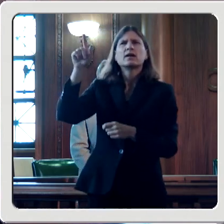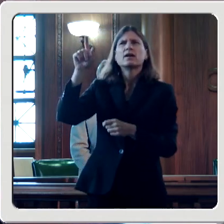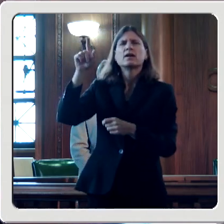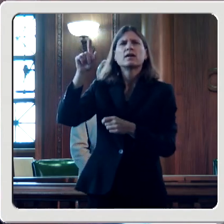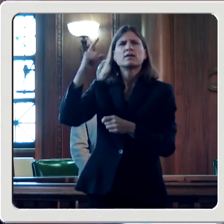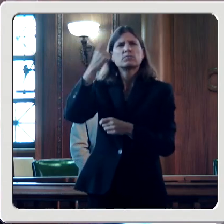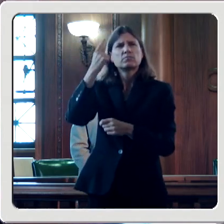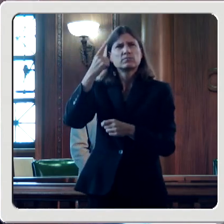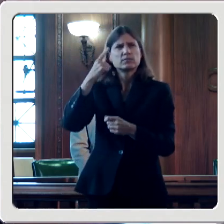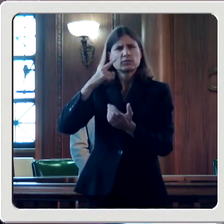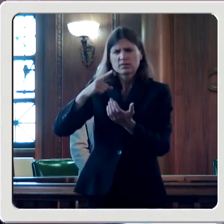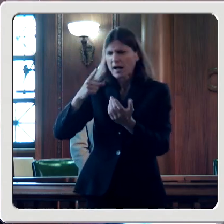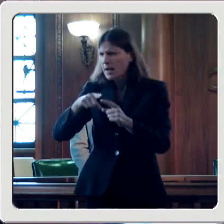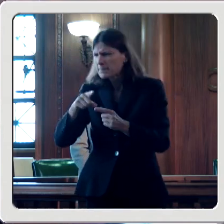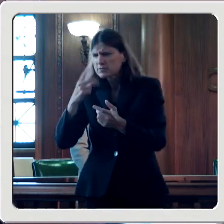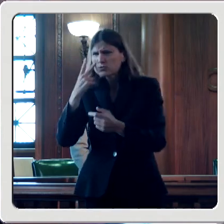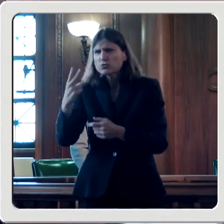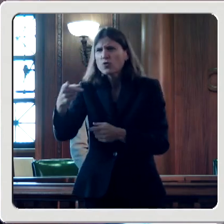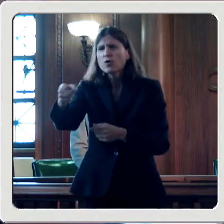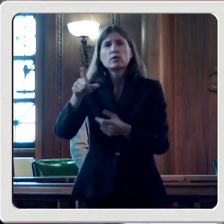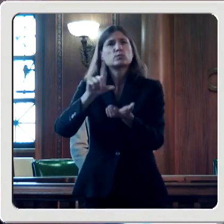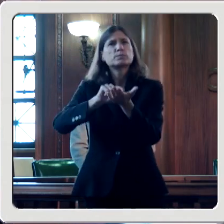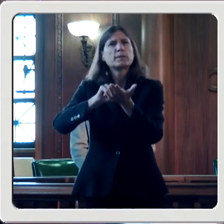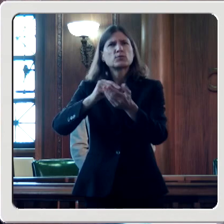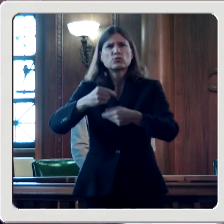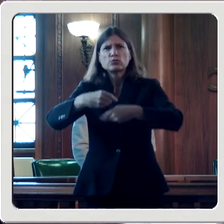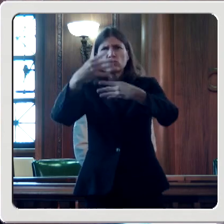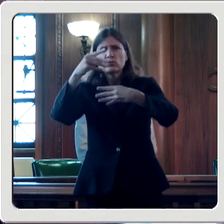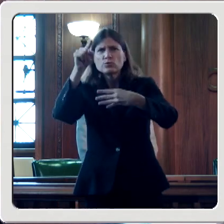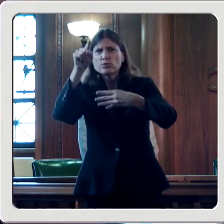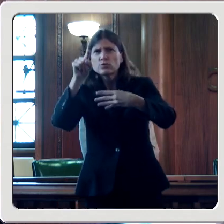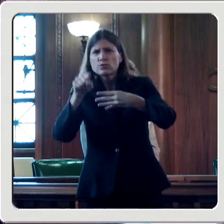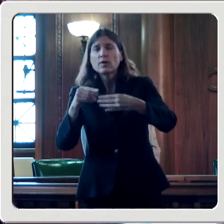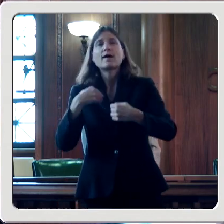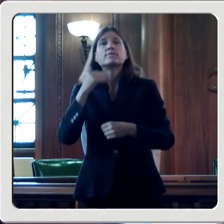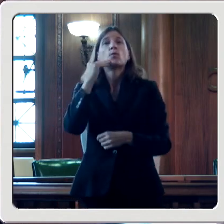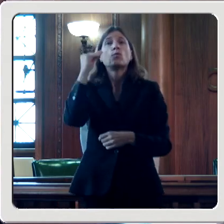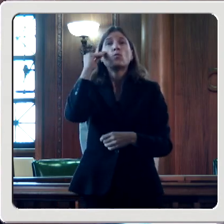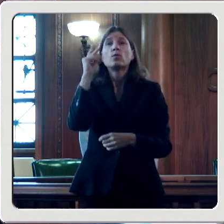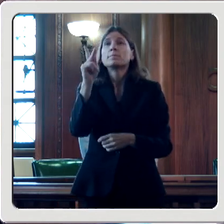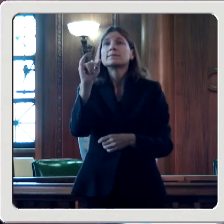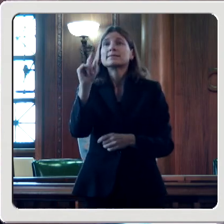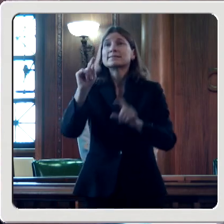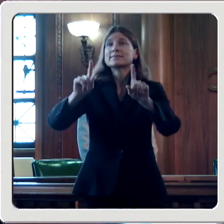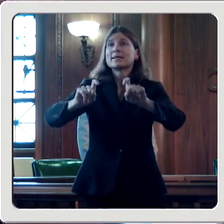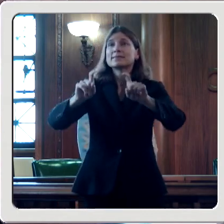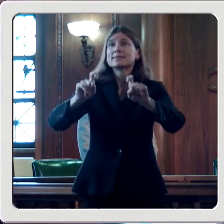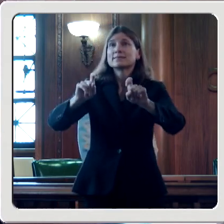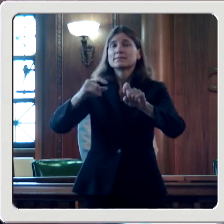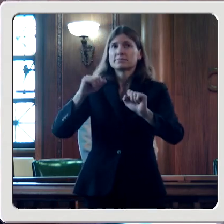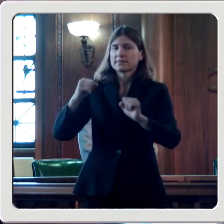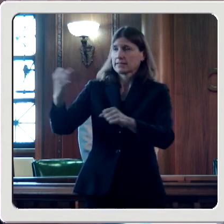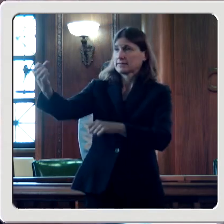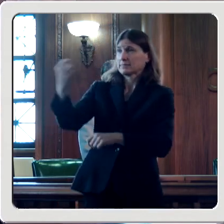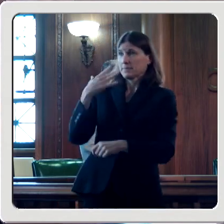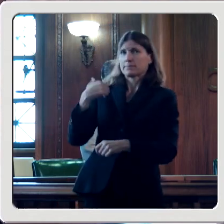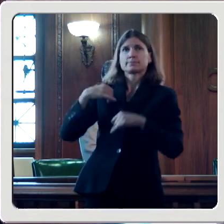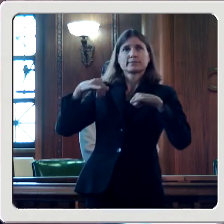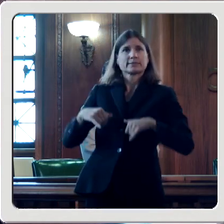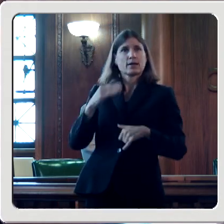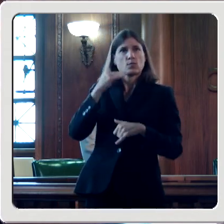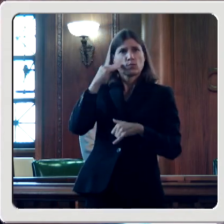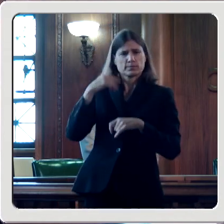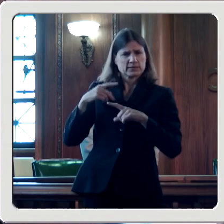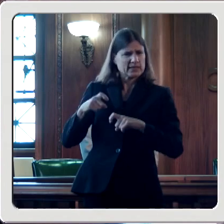about home test kits. Do you know anything about these?